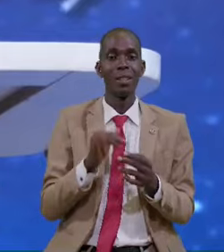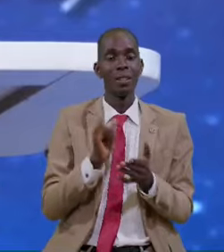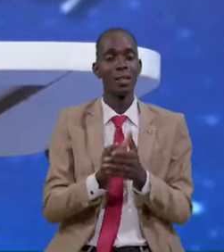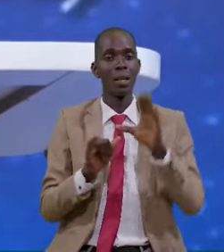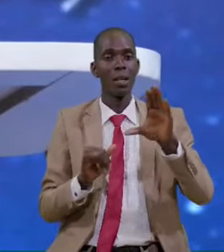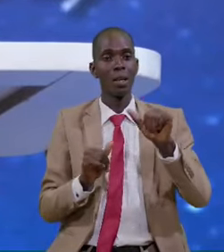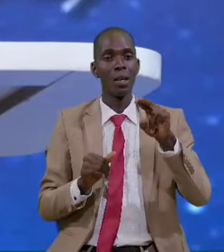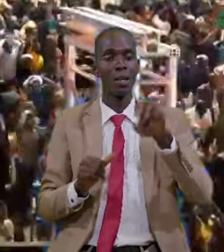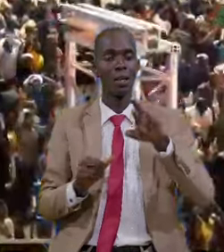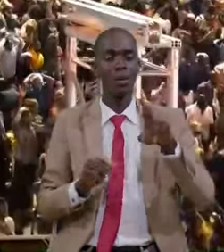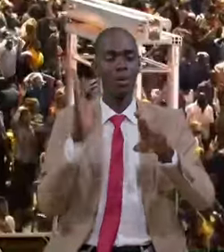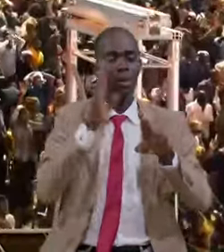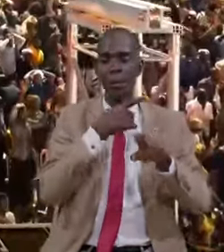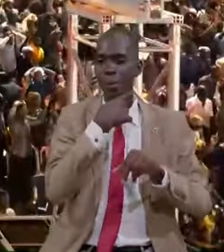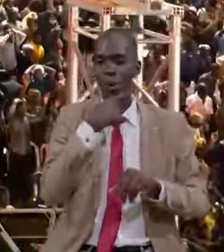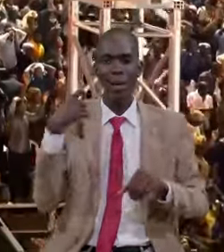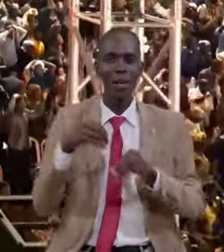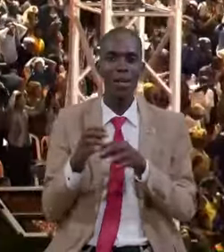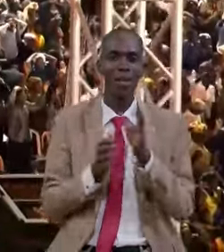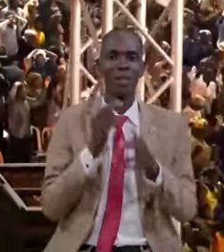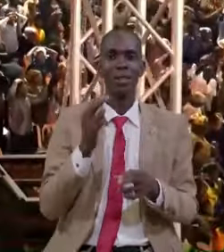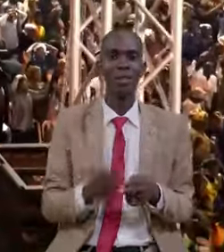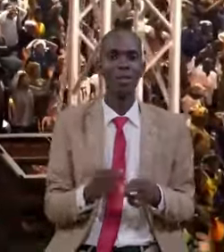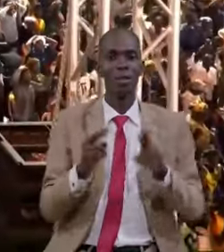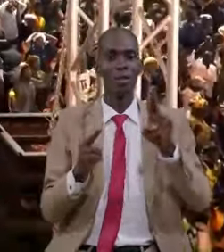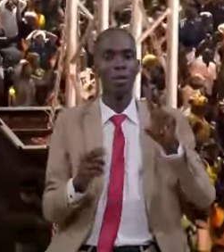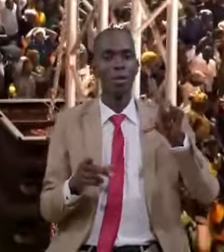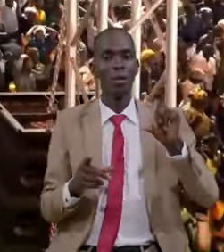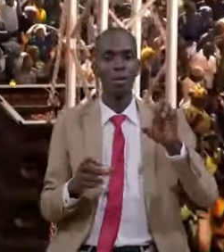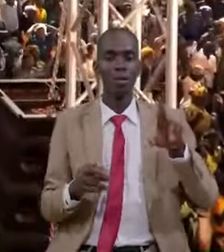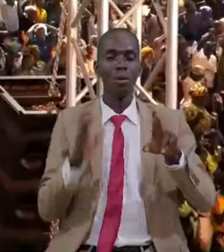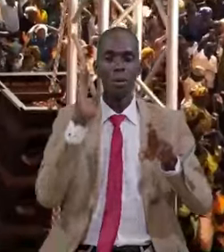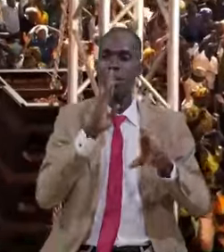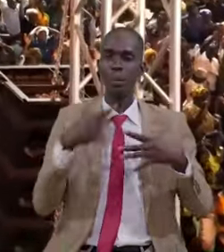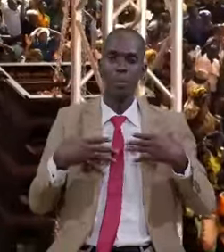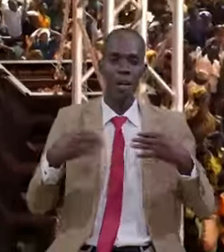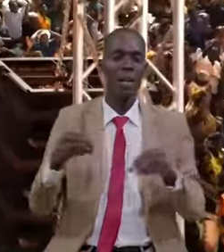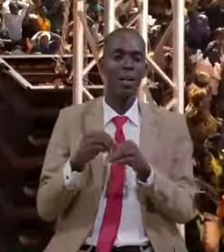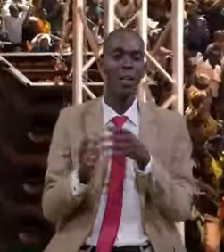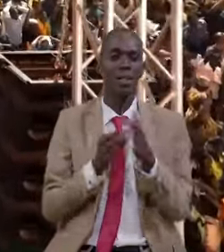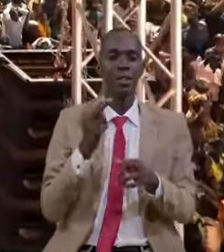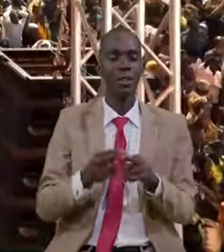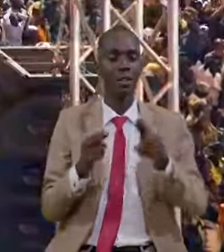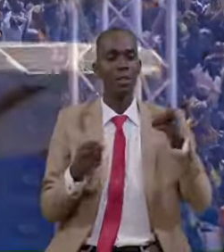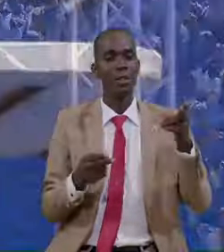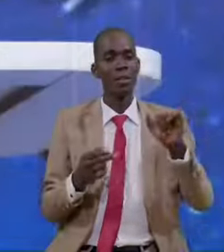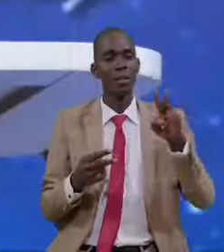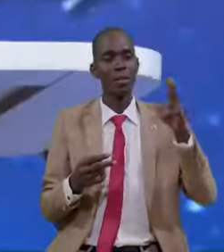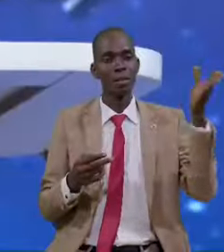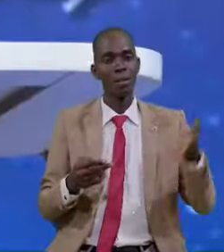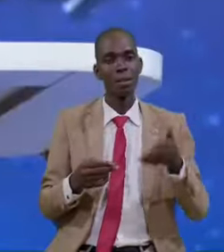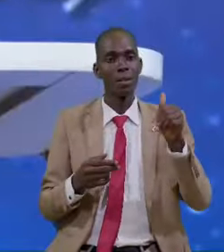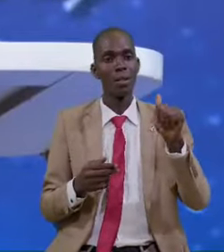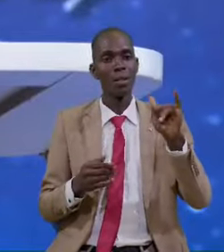will dry up. Also, you'll be healed. Yeah. HIV AIDS, you'll